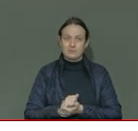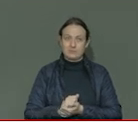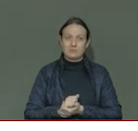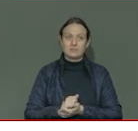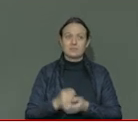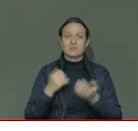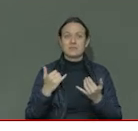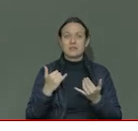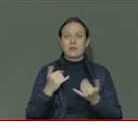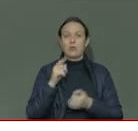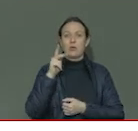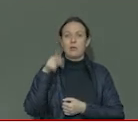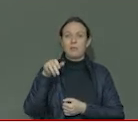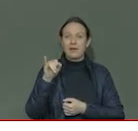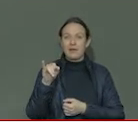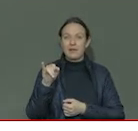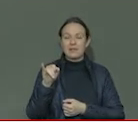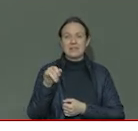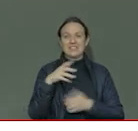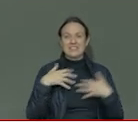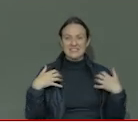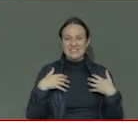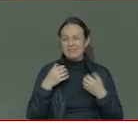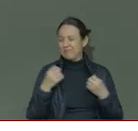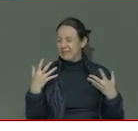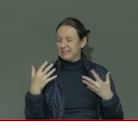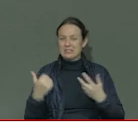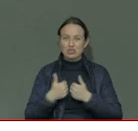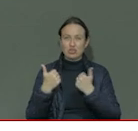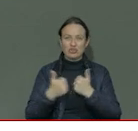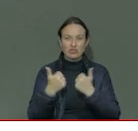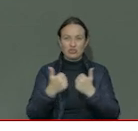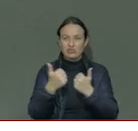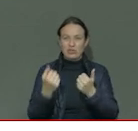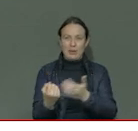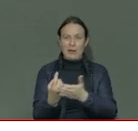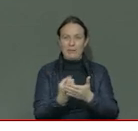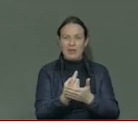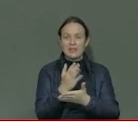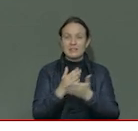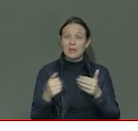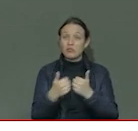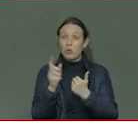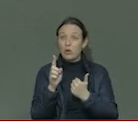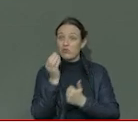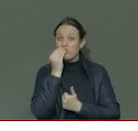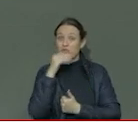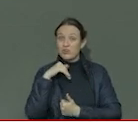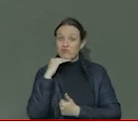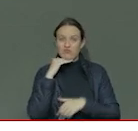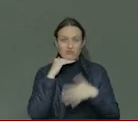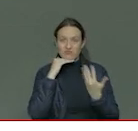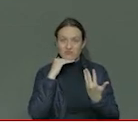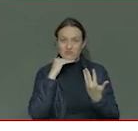While at sea, Pi and Richard Parker face many challenges. Remember, what are some of the challenges? They don't have enough food. He's